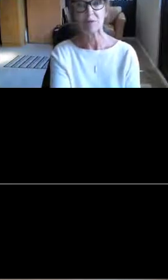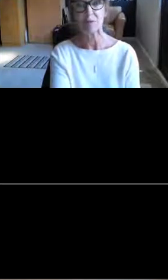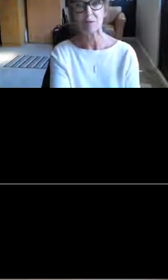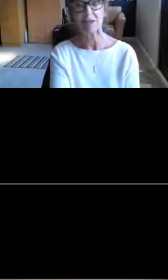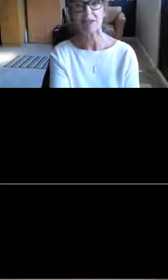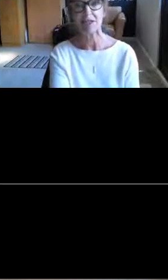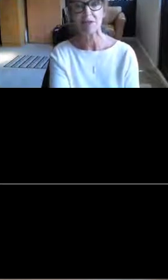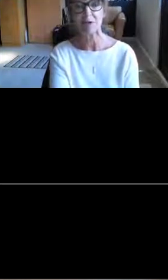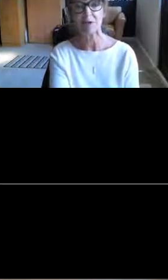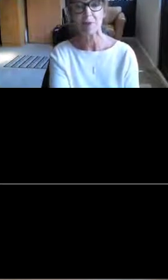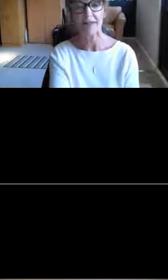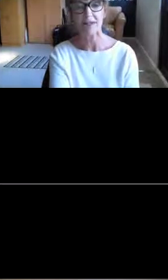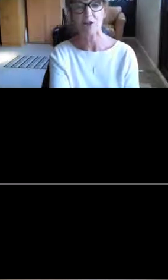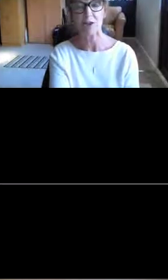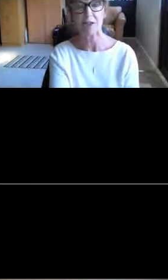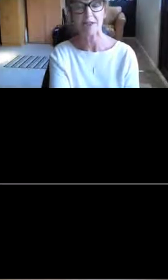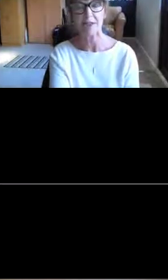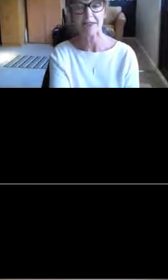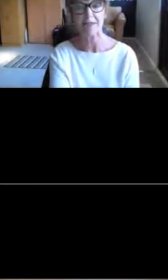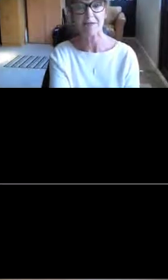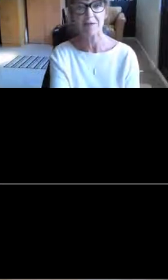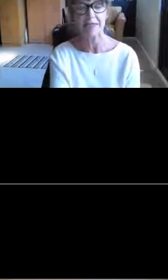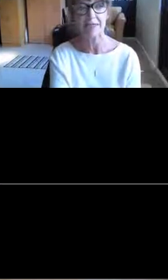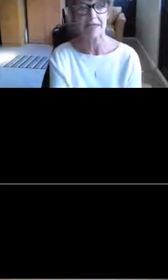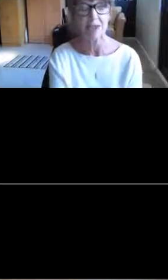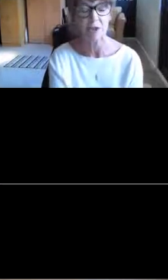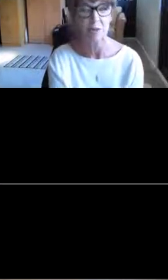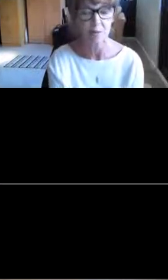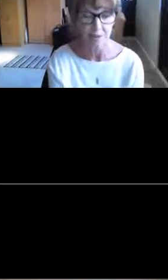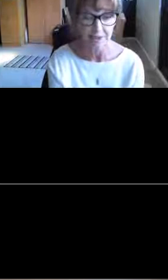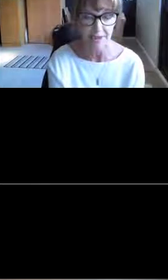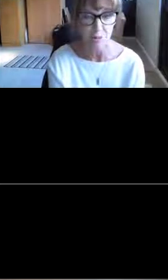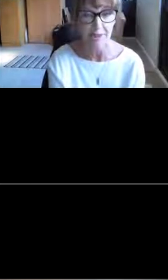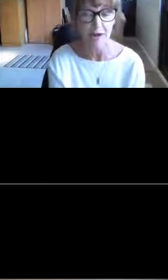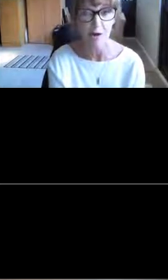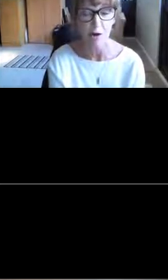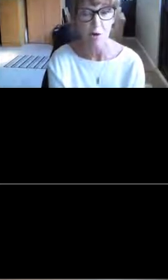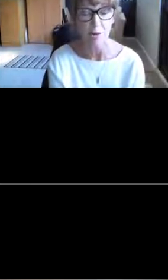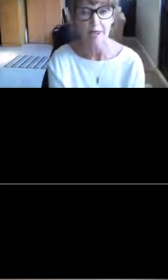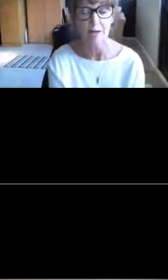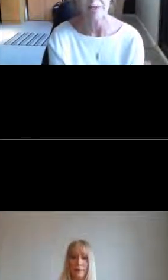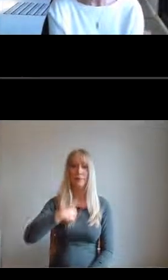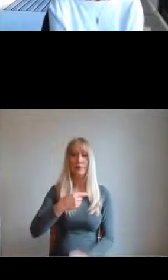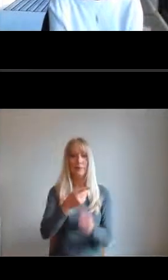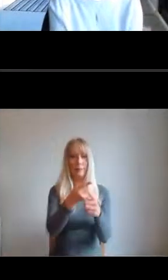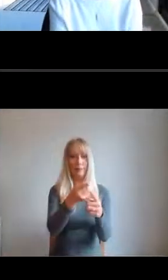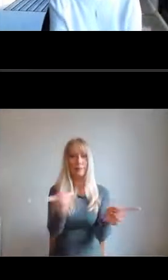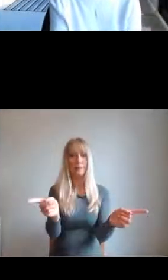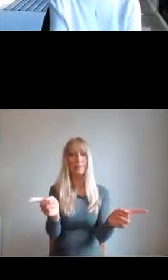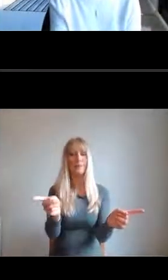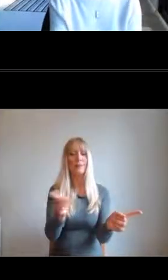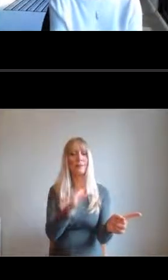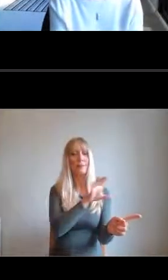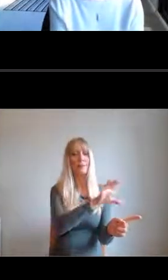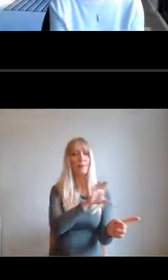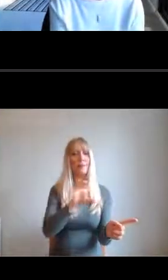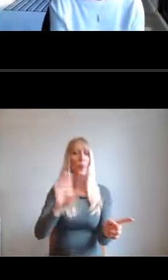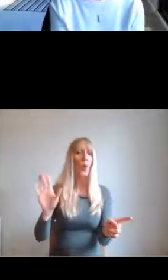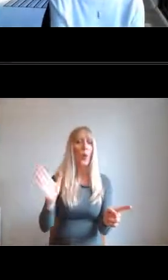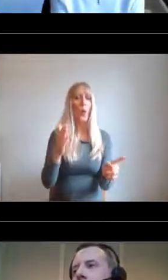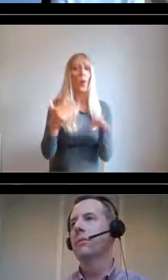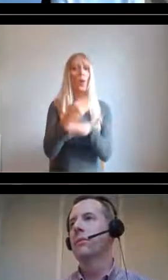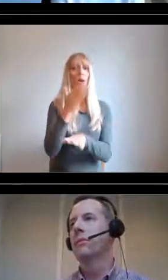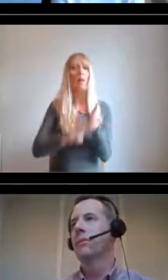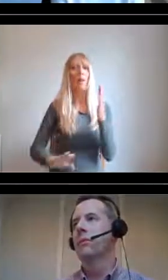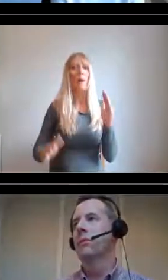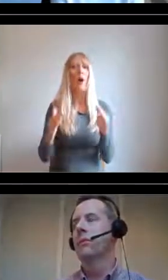So first of all, we'll start off by introducing ourselves, and as you will see, we are all in line with COVID-19